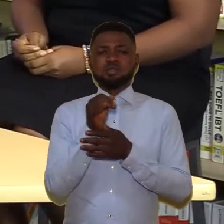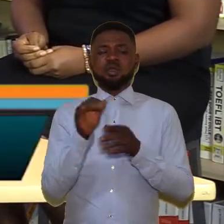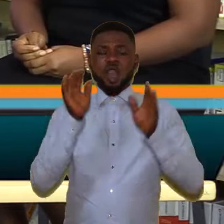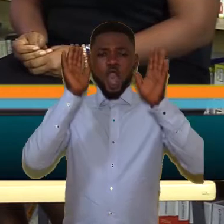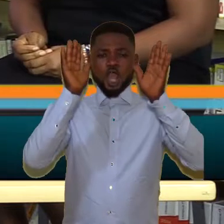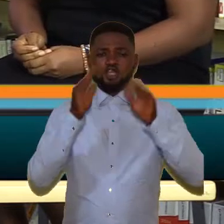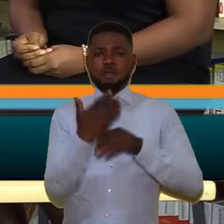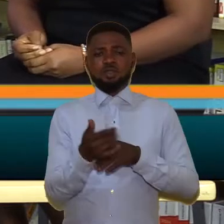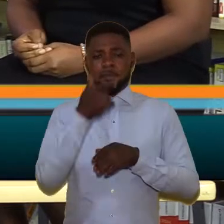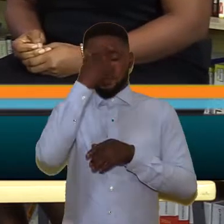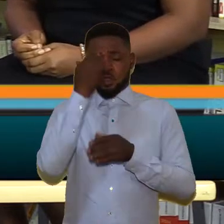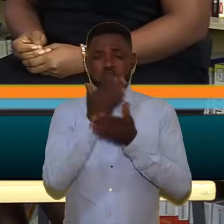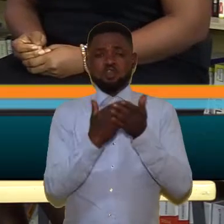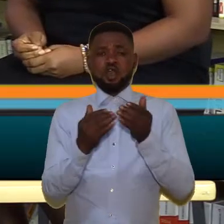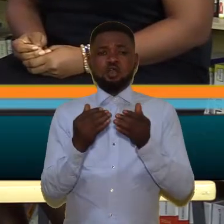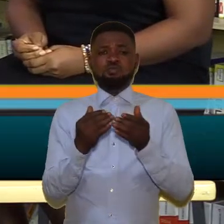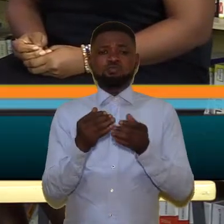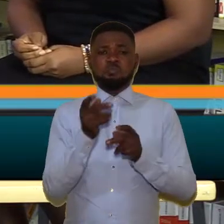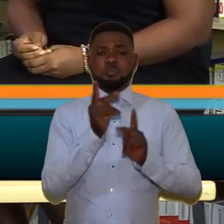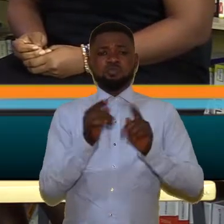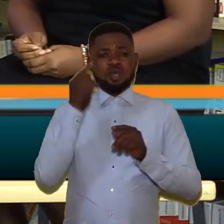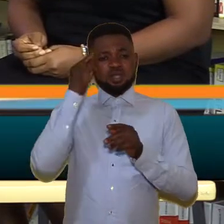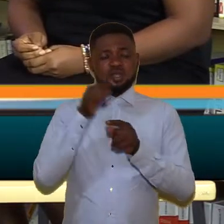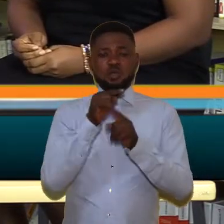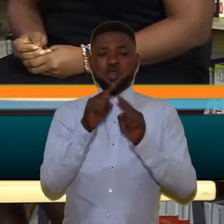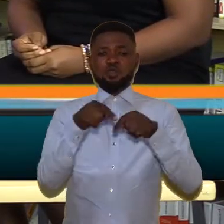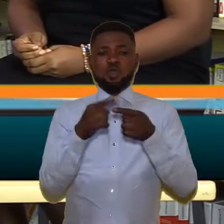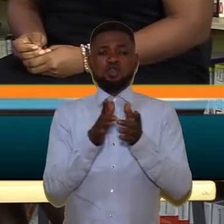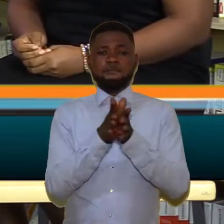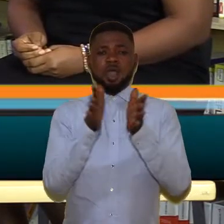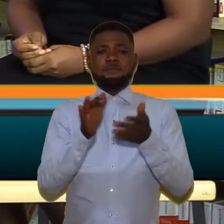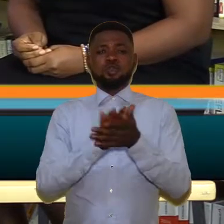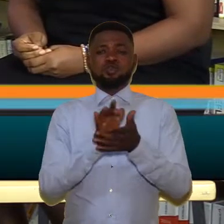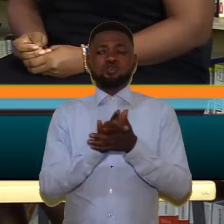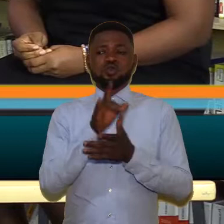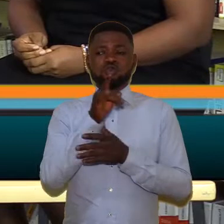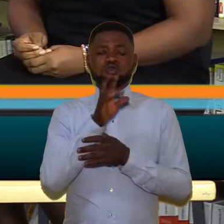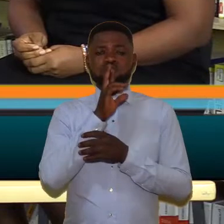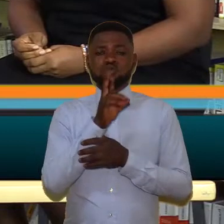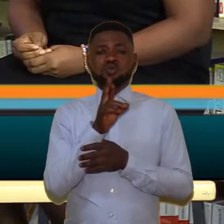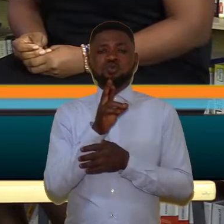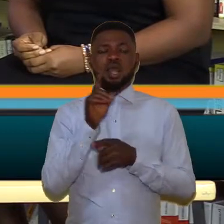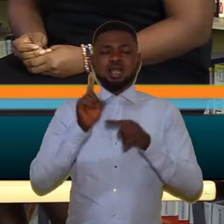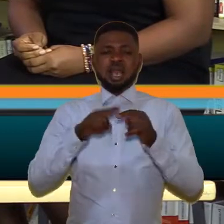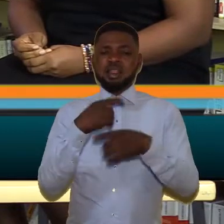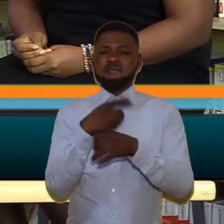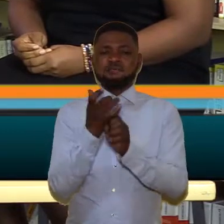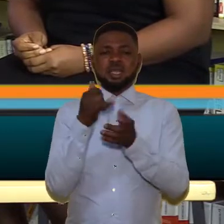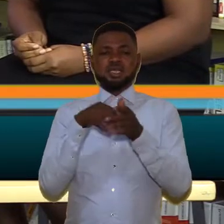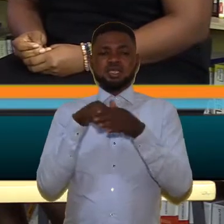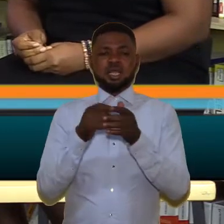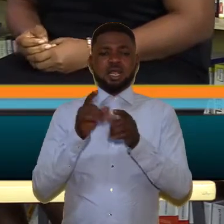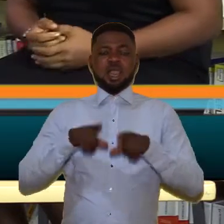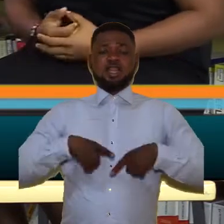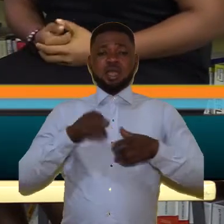an awesome thing. Because some people, they think that when you're going to a public school, you can't make it in life, or